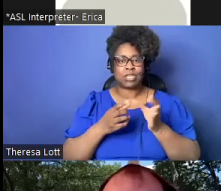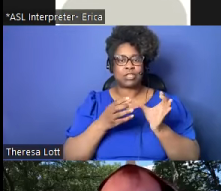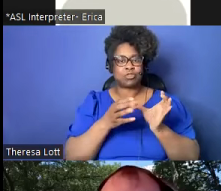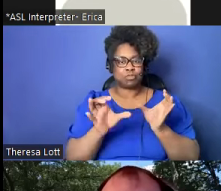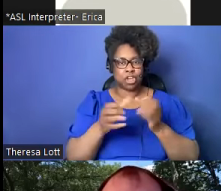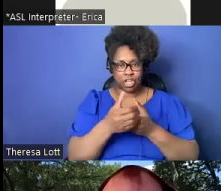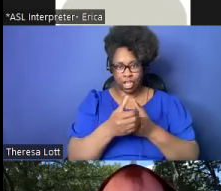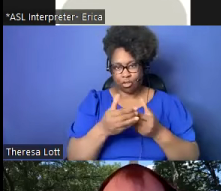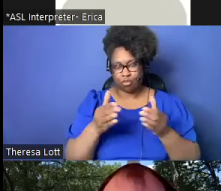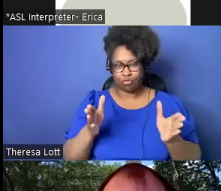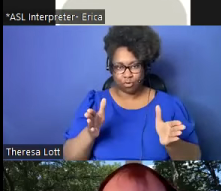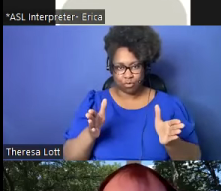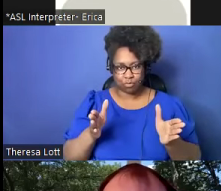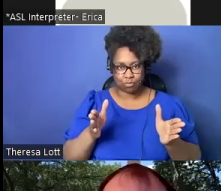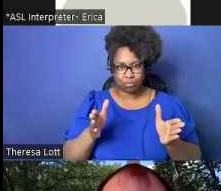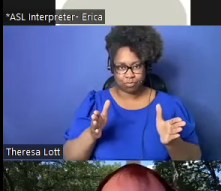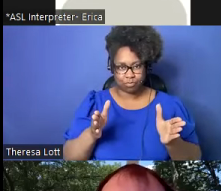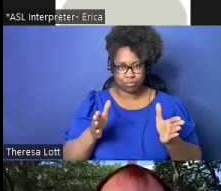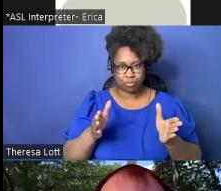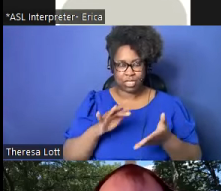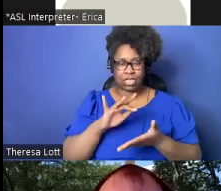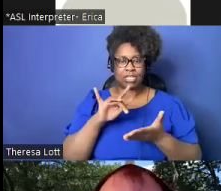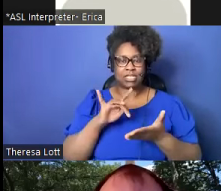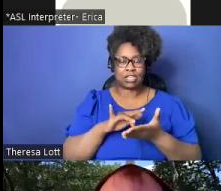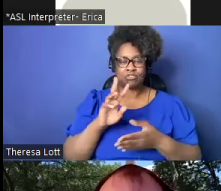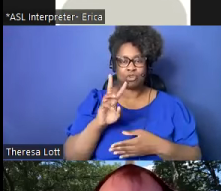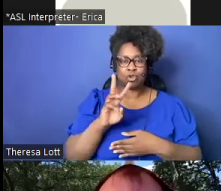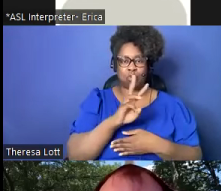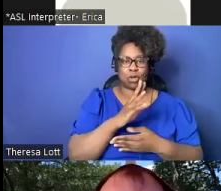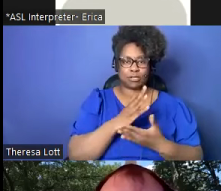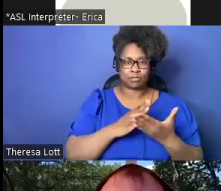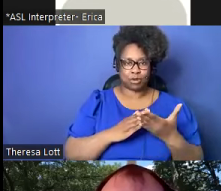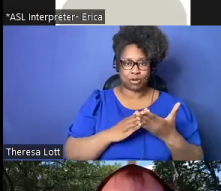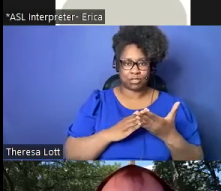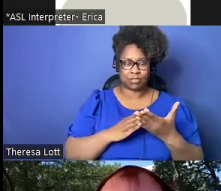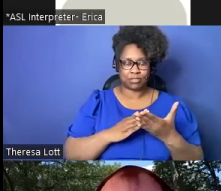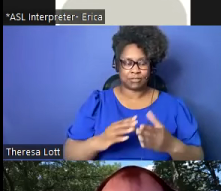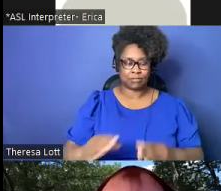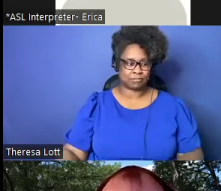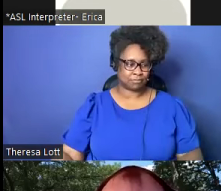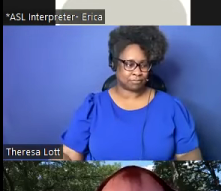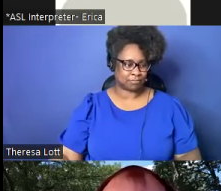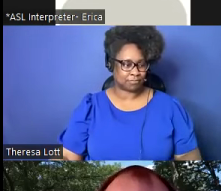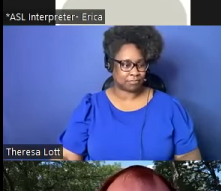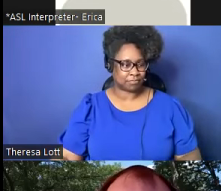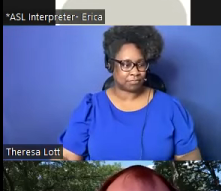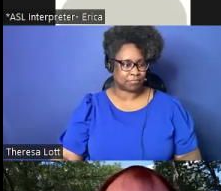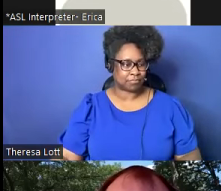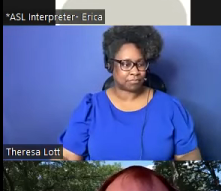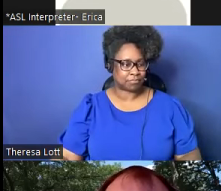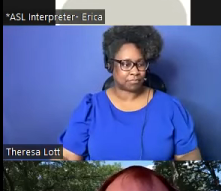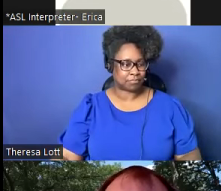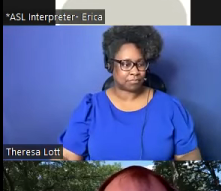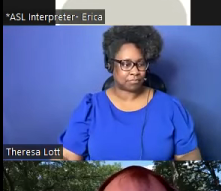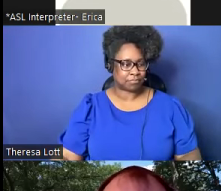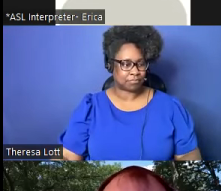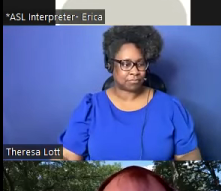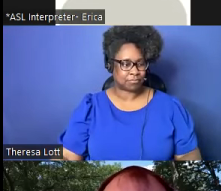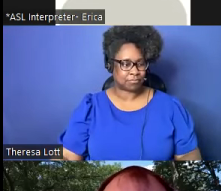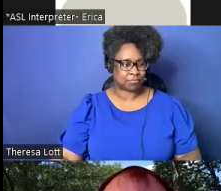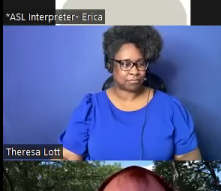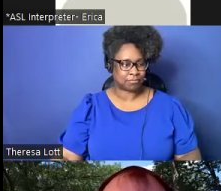room, the central and west portions of Bayonne that we'll be talking about. And then we're going to be excited